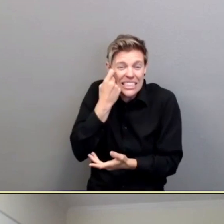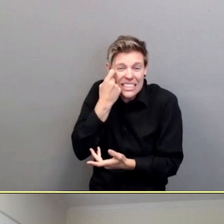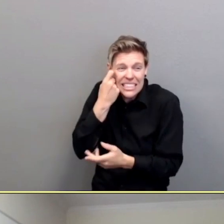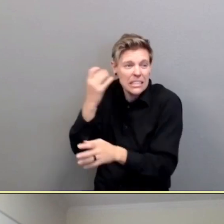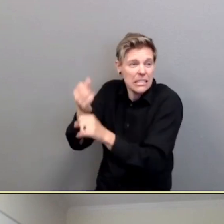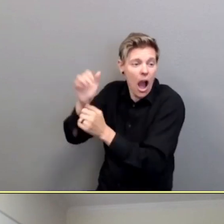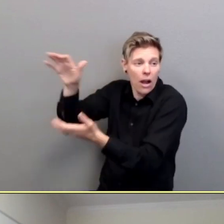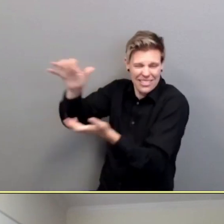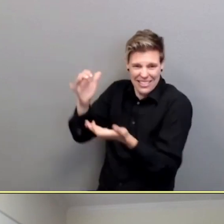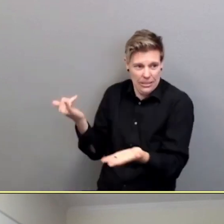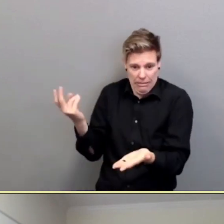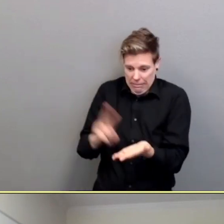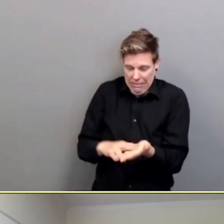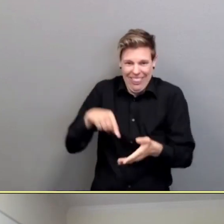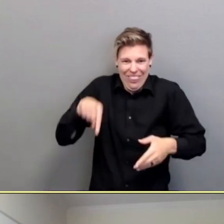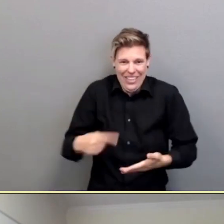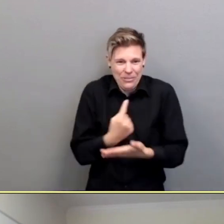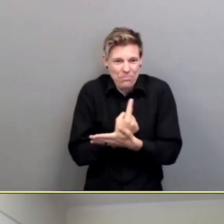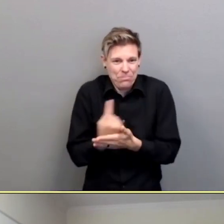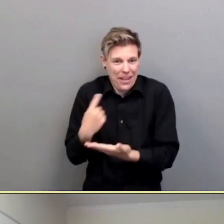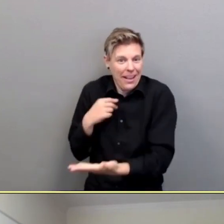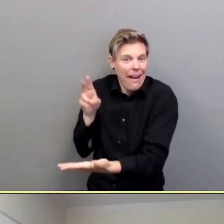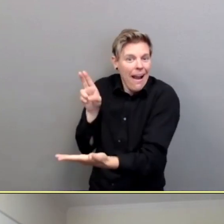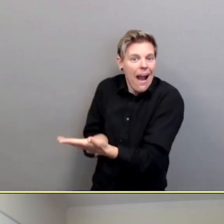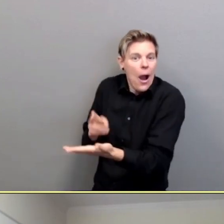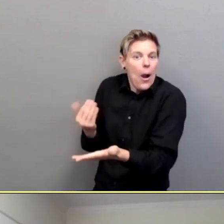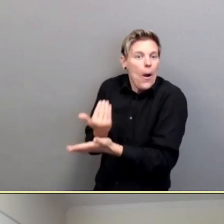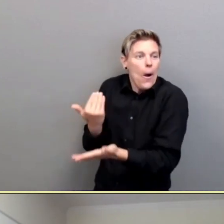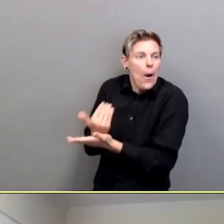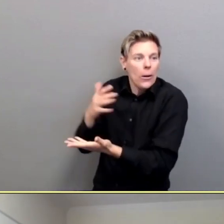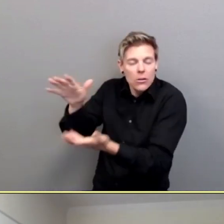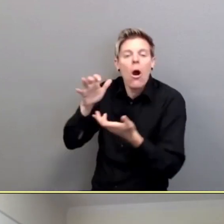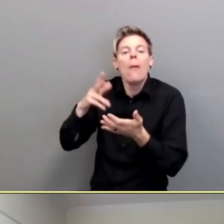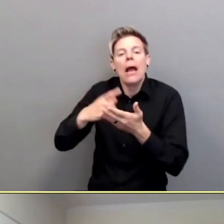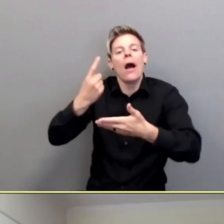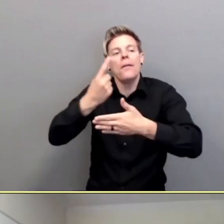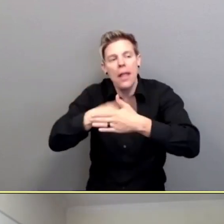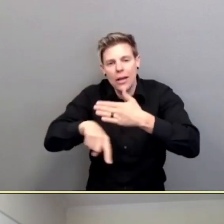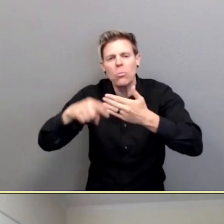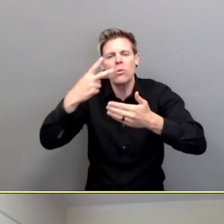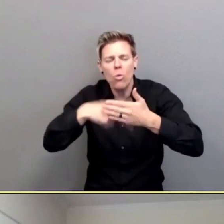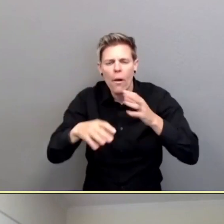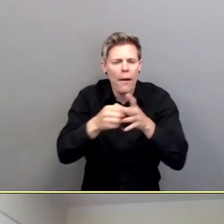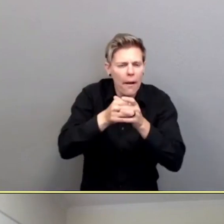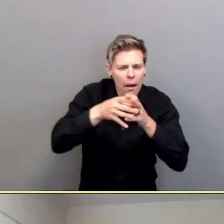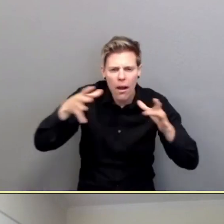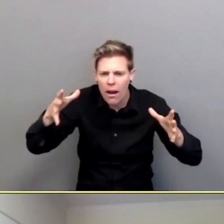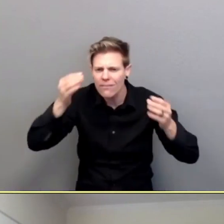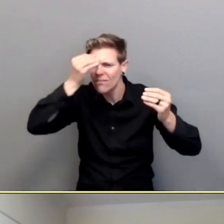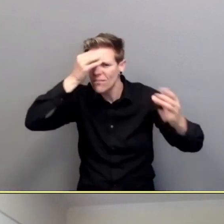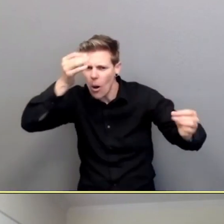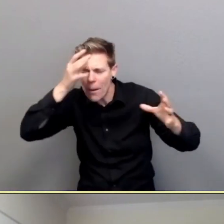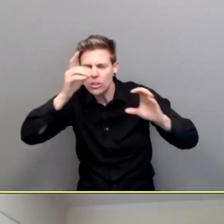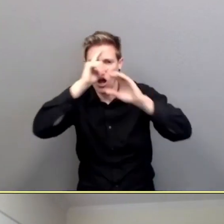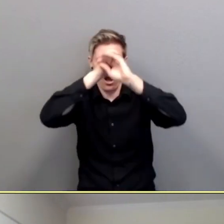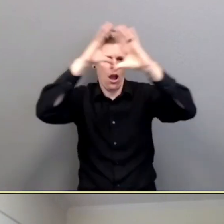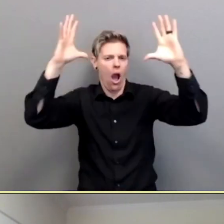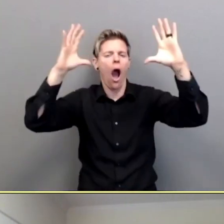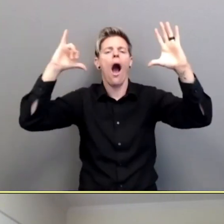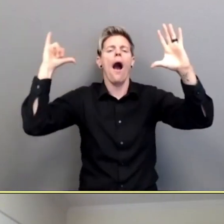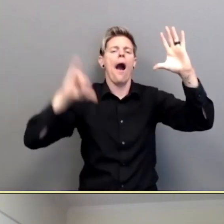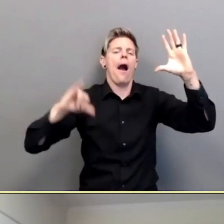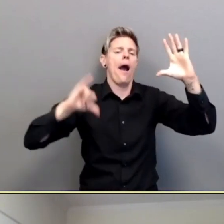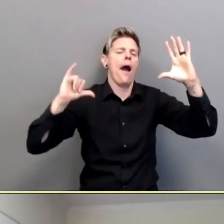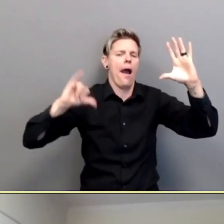week. So I think we'll have better data on like who uptook, what's the uptake of the testing program, and